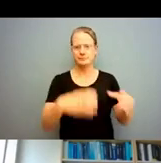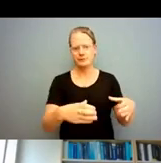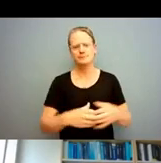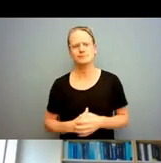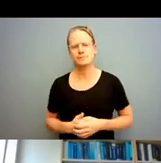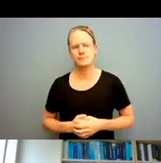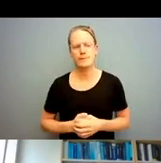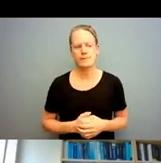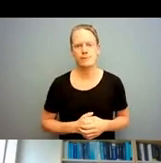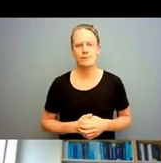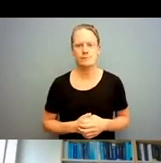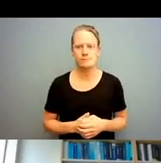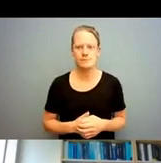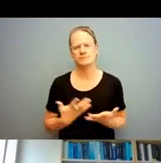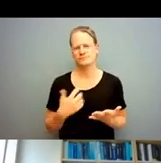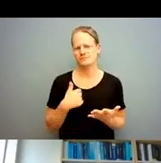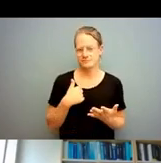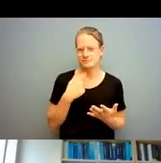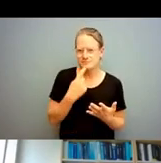the Arctic region.